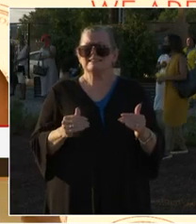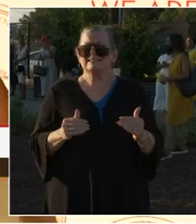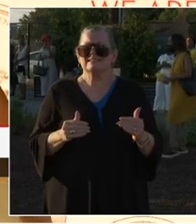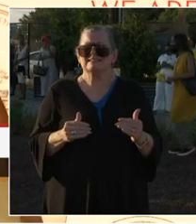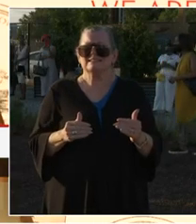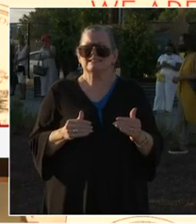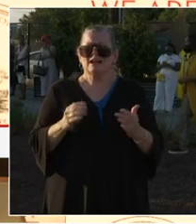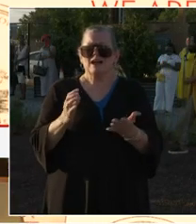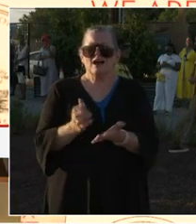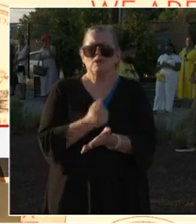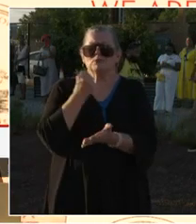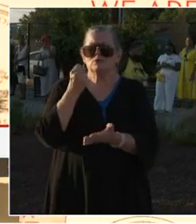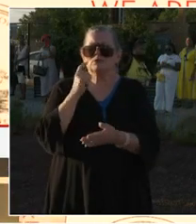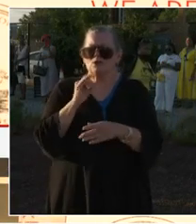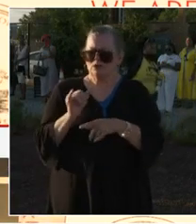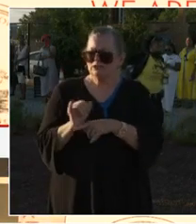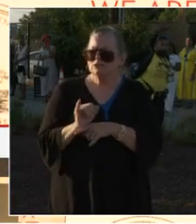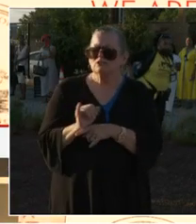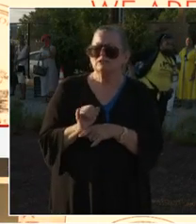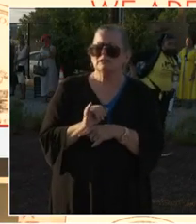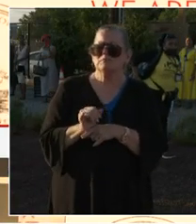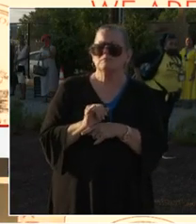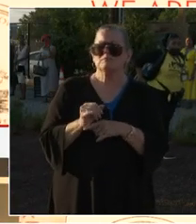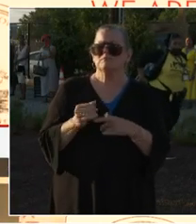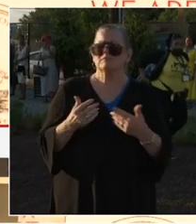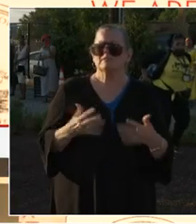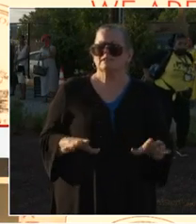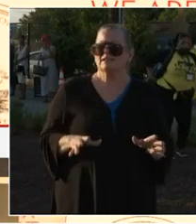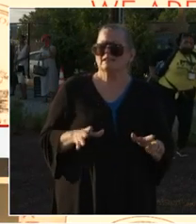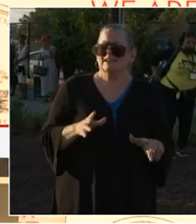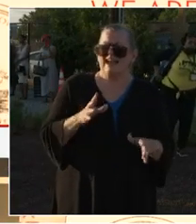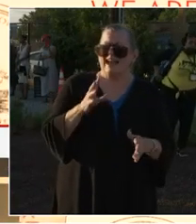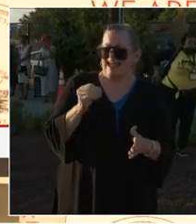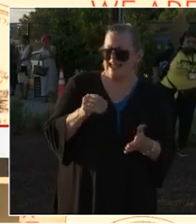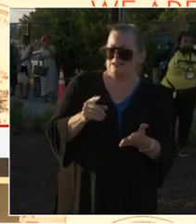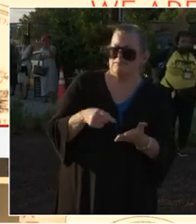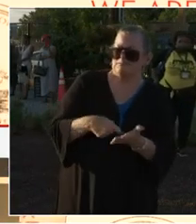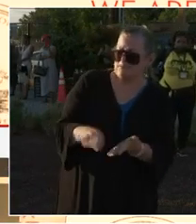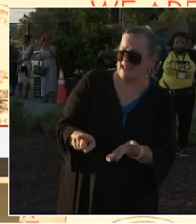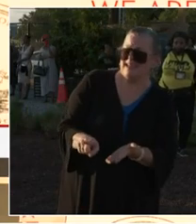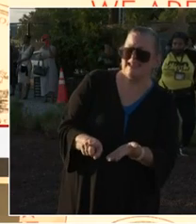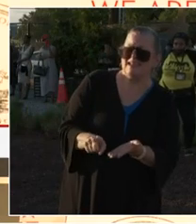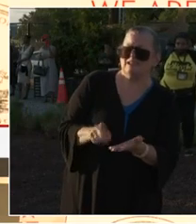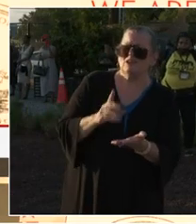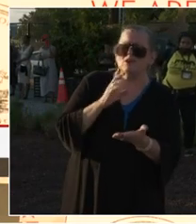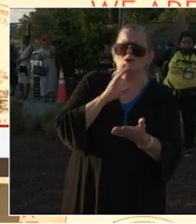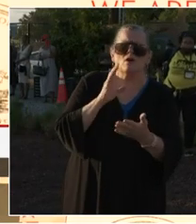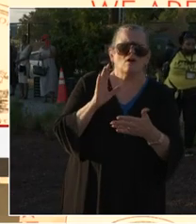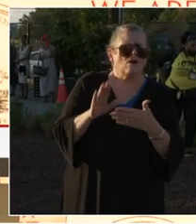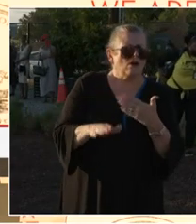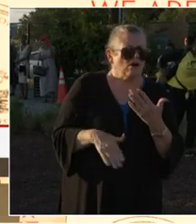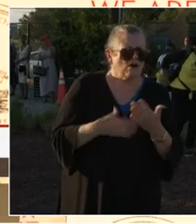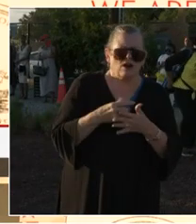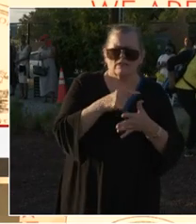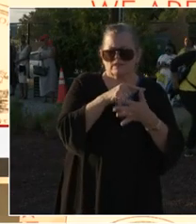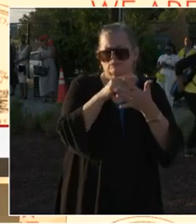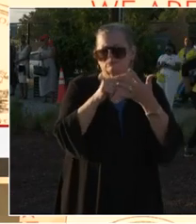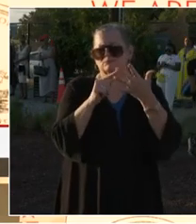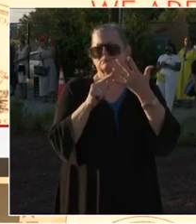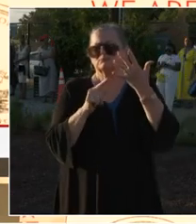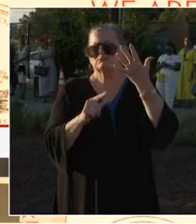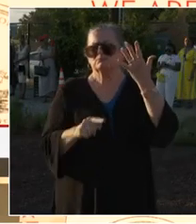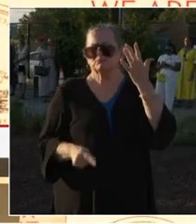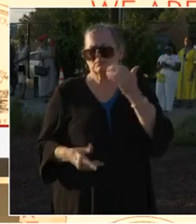credit and earn a paycheck. All of these things are helping to re-engage and reconnect our kids to